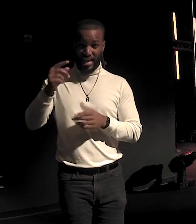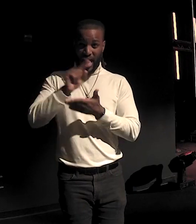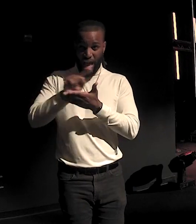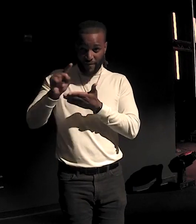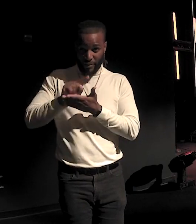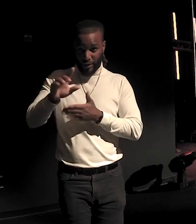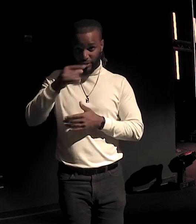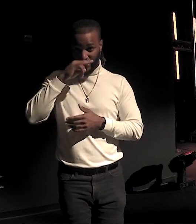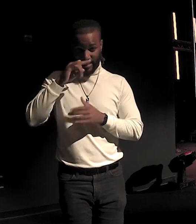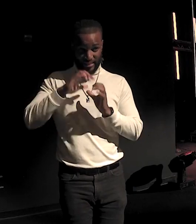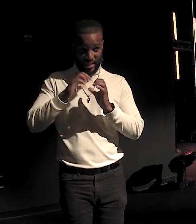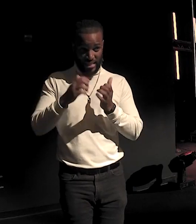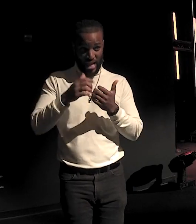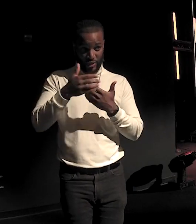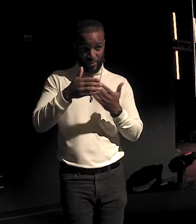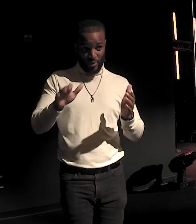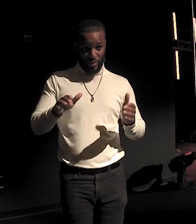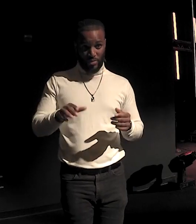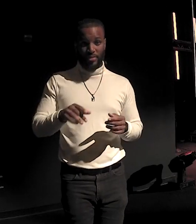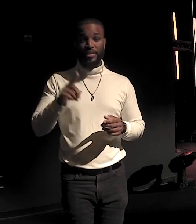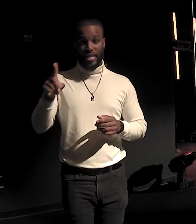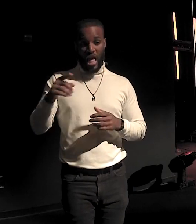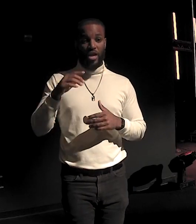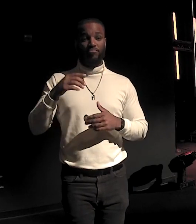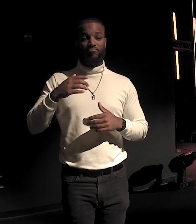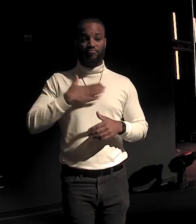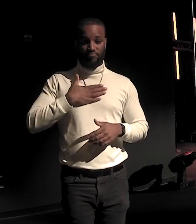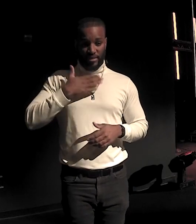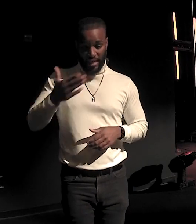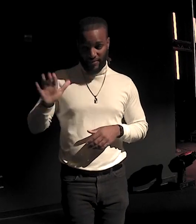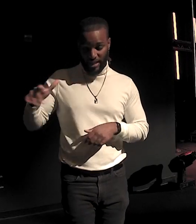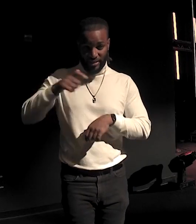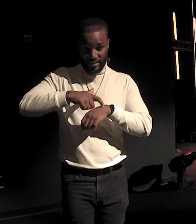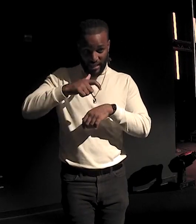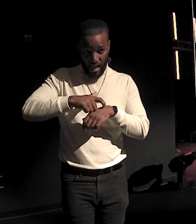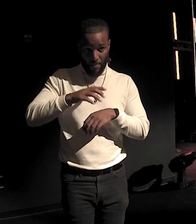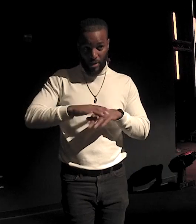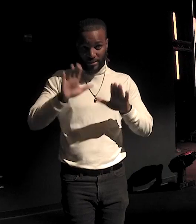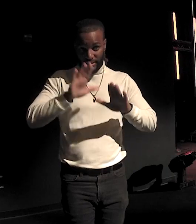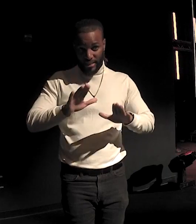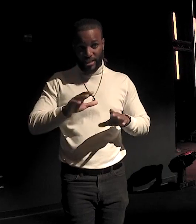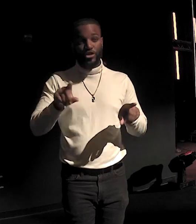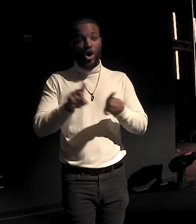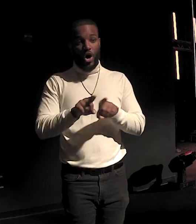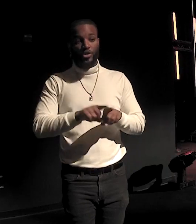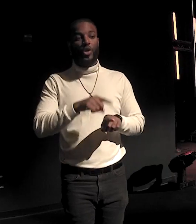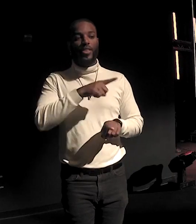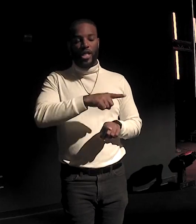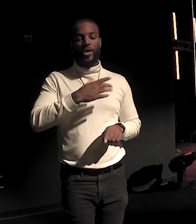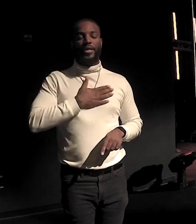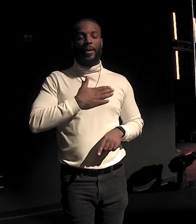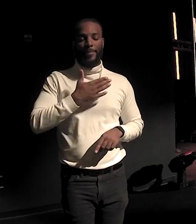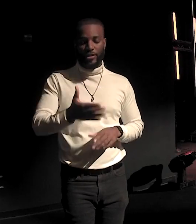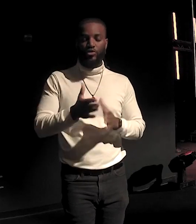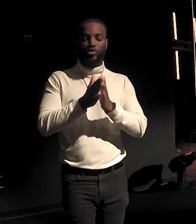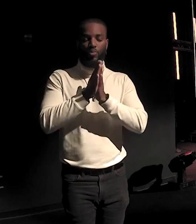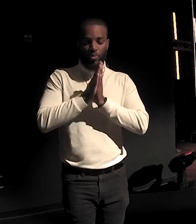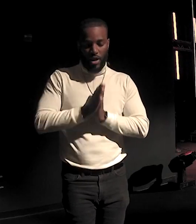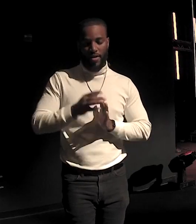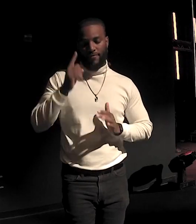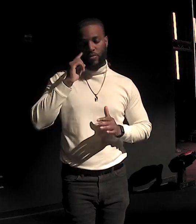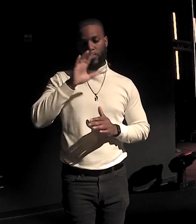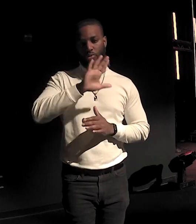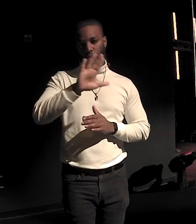at your kids' classroom are not just giving their time on Sundays. They are committed to praying for